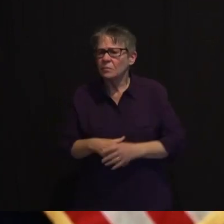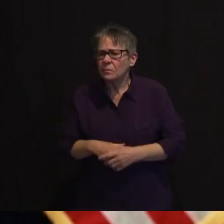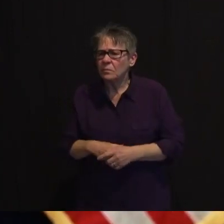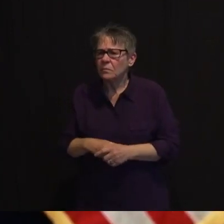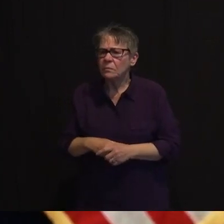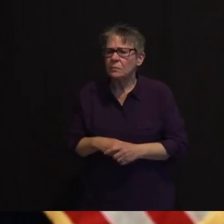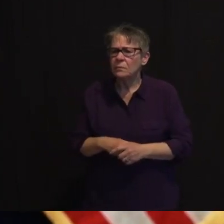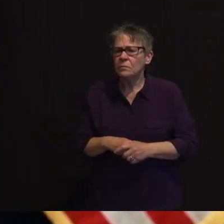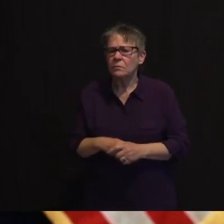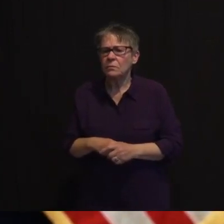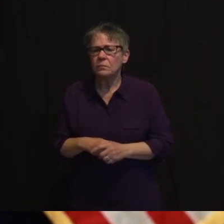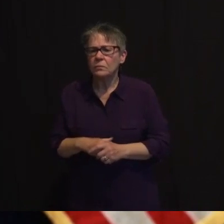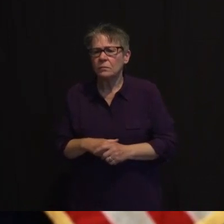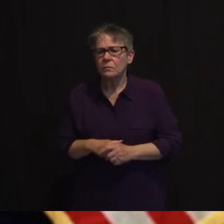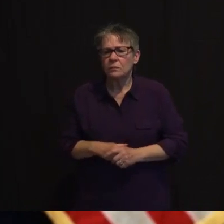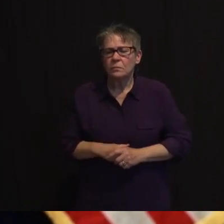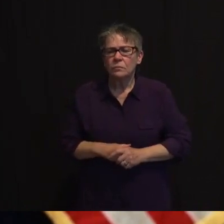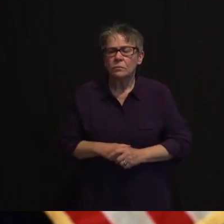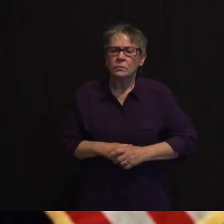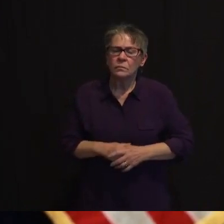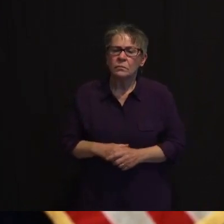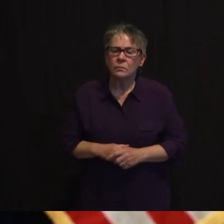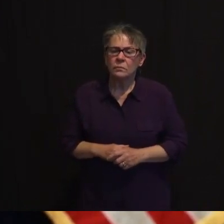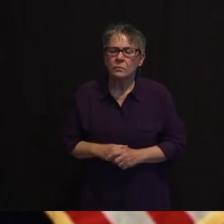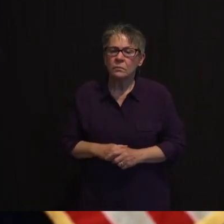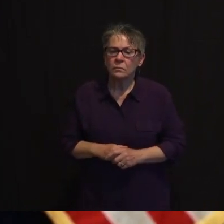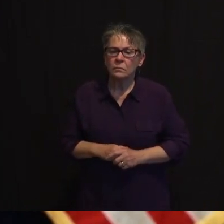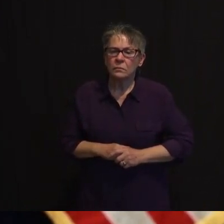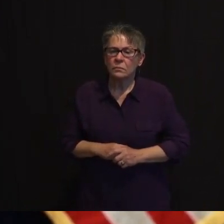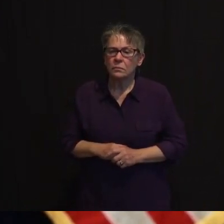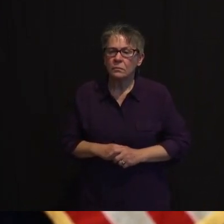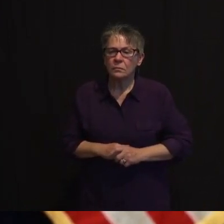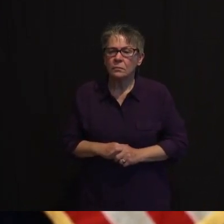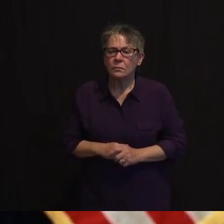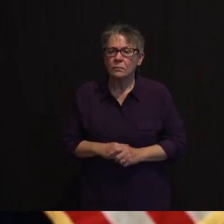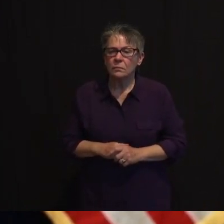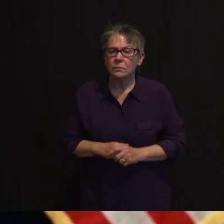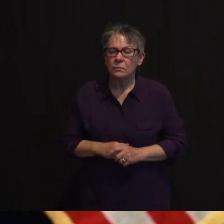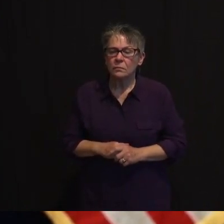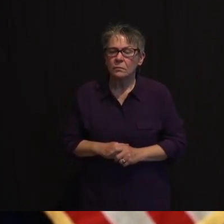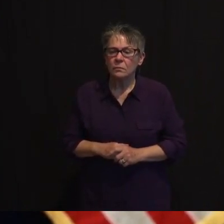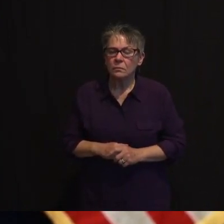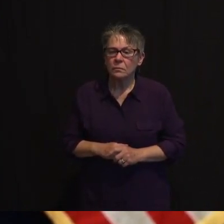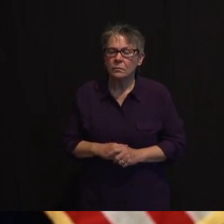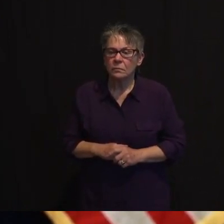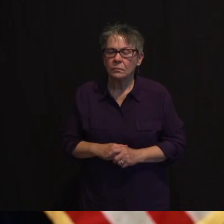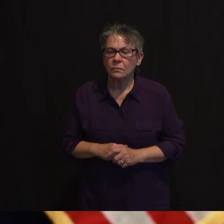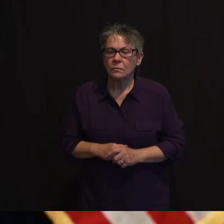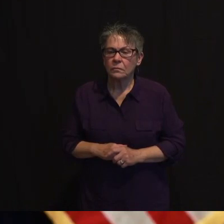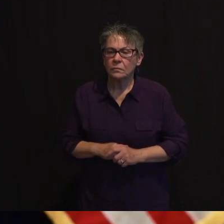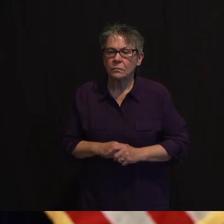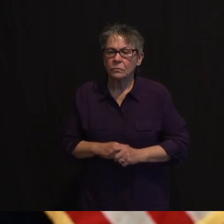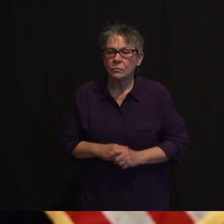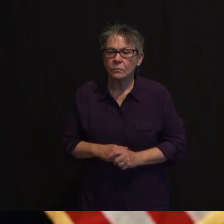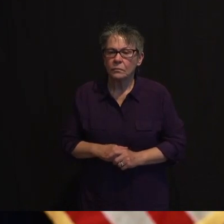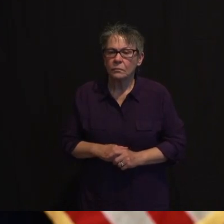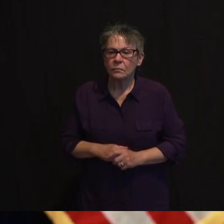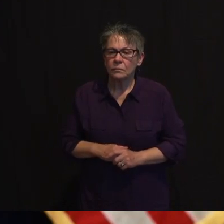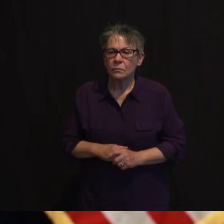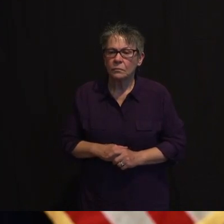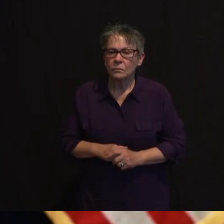this in the midst of some sort of a divorce reality, using this awful health crisis as an